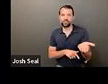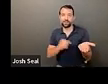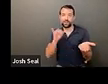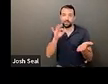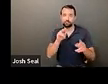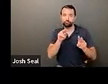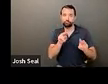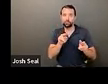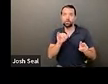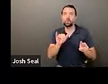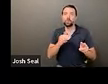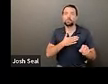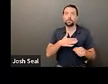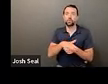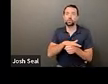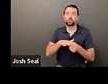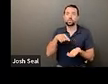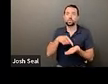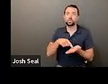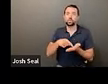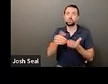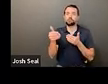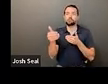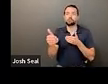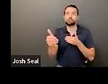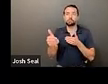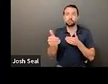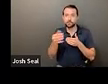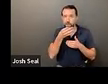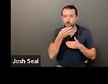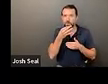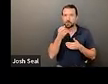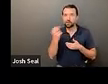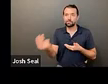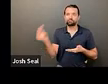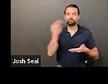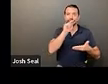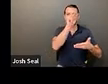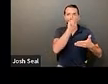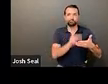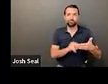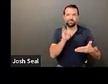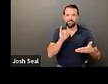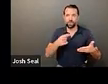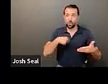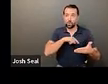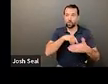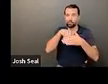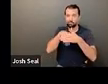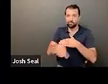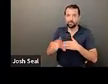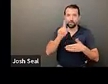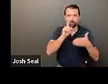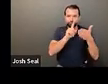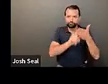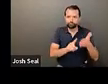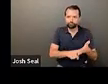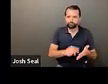is the information that we look at, that we will engage with. So the letter of notification and